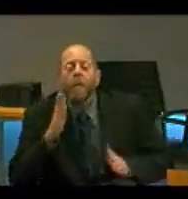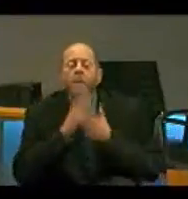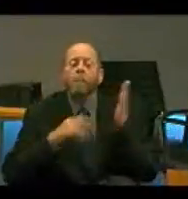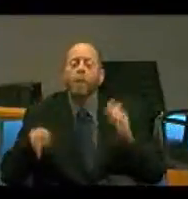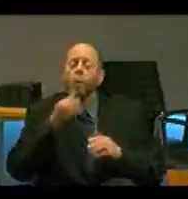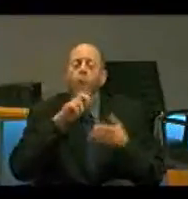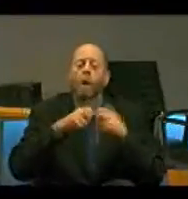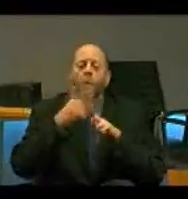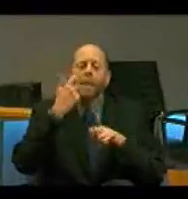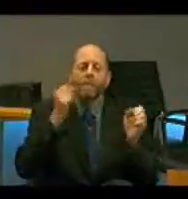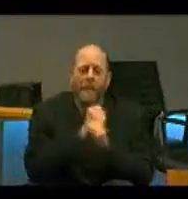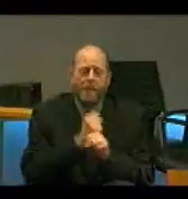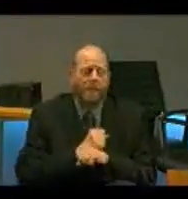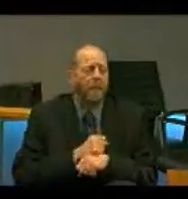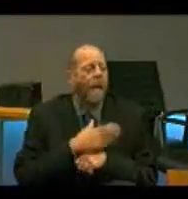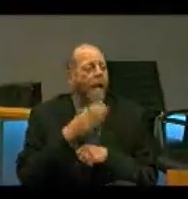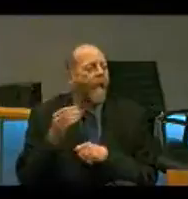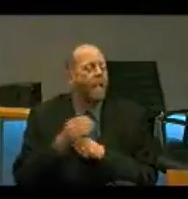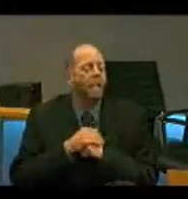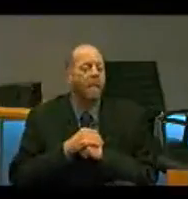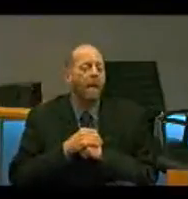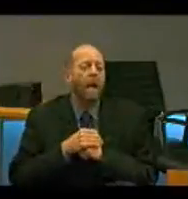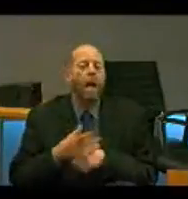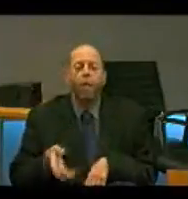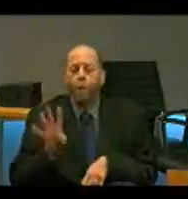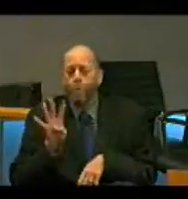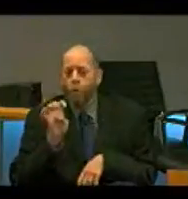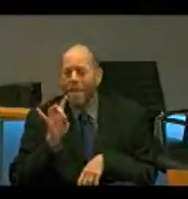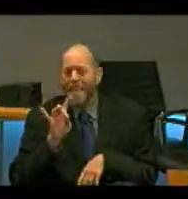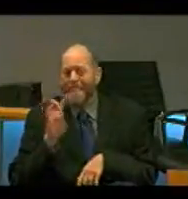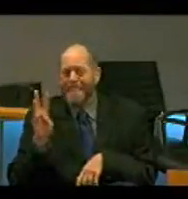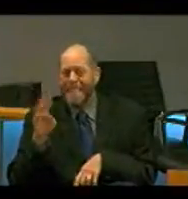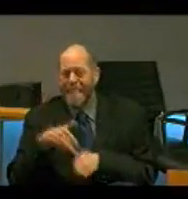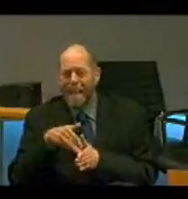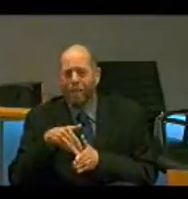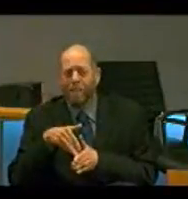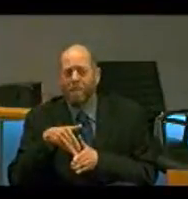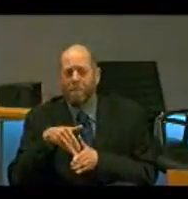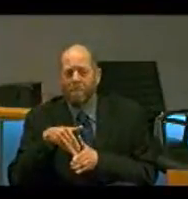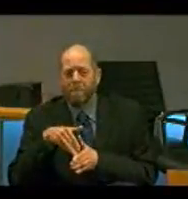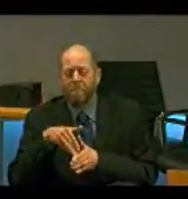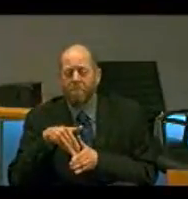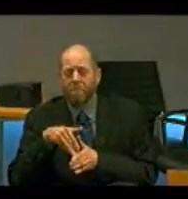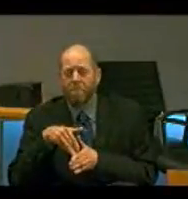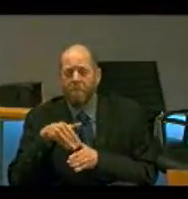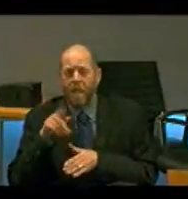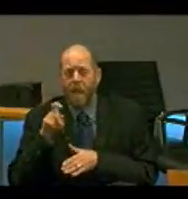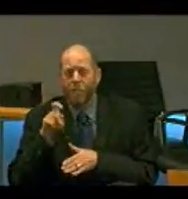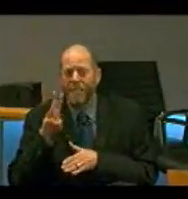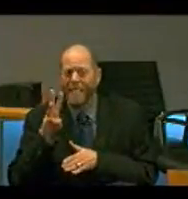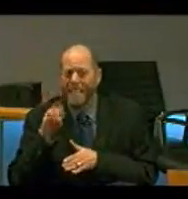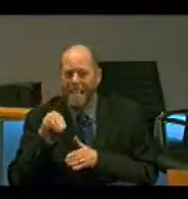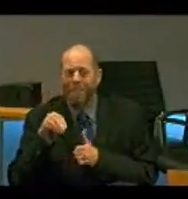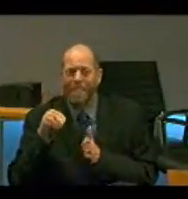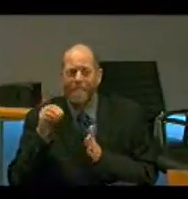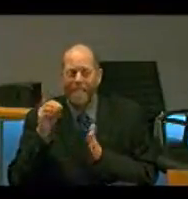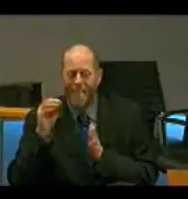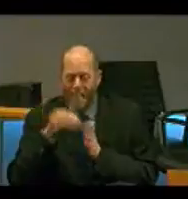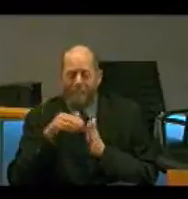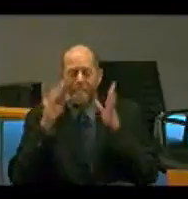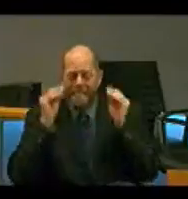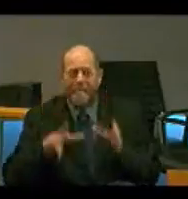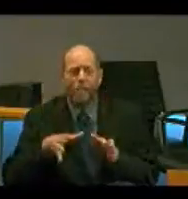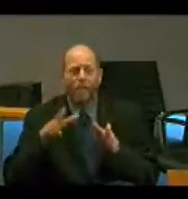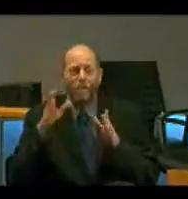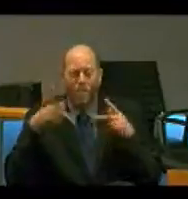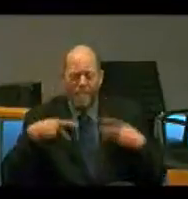probably physical fights. And there were 486,000, strike that, 160,000 teachers physically